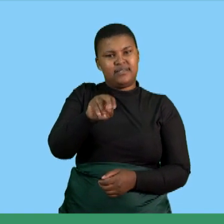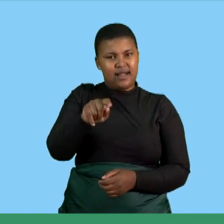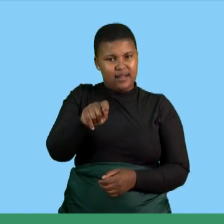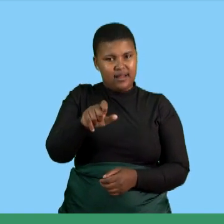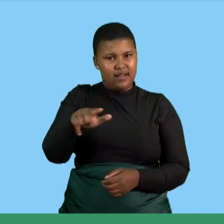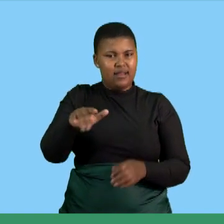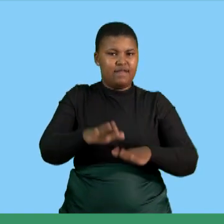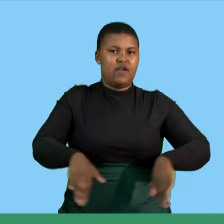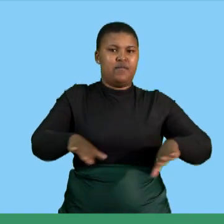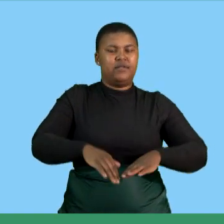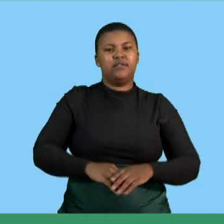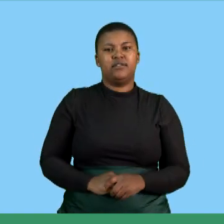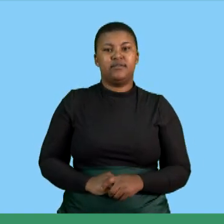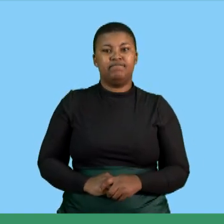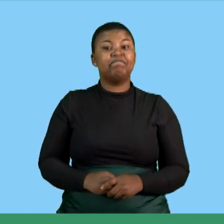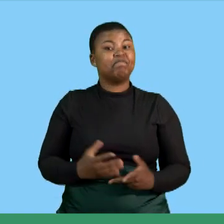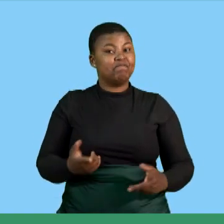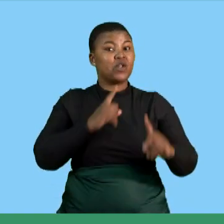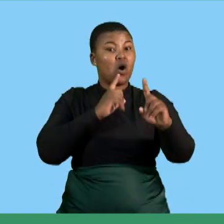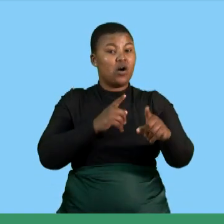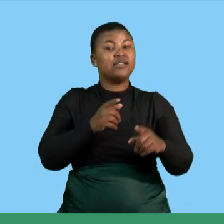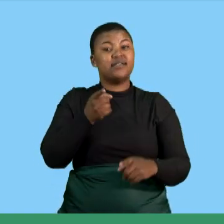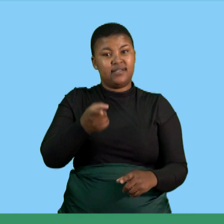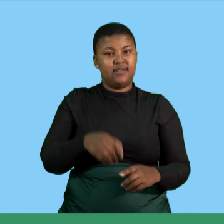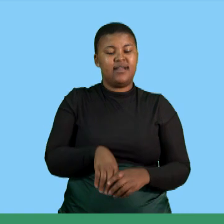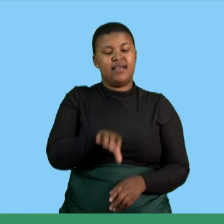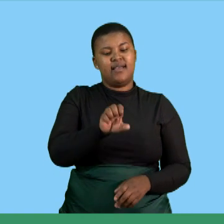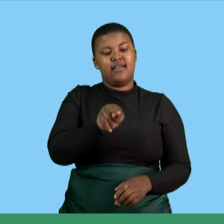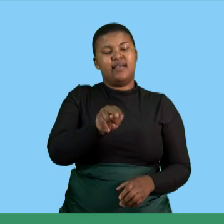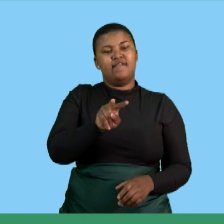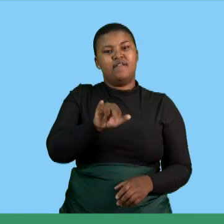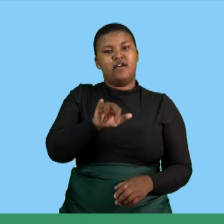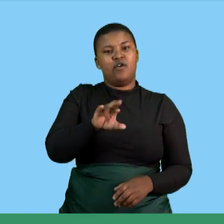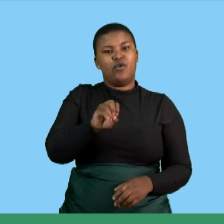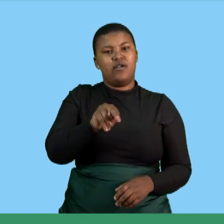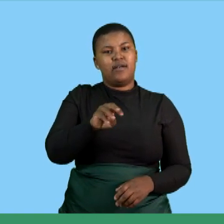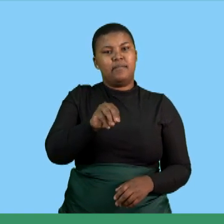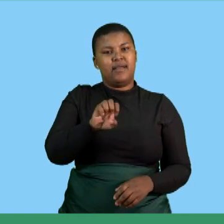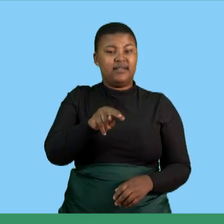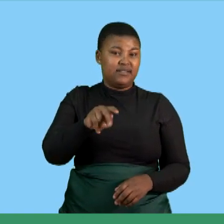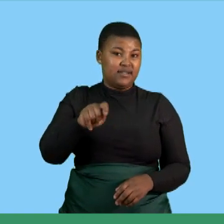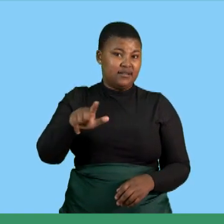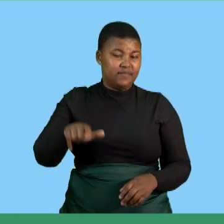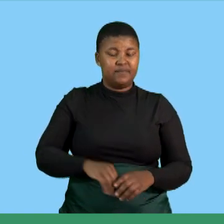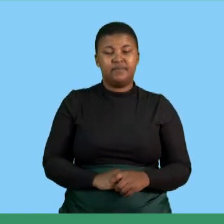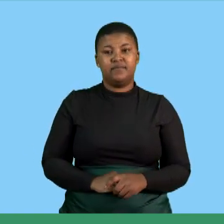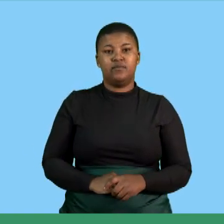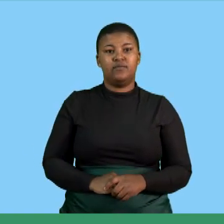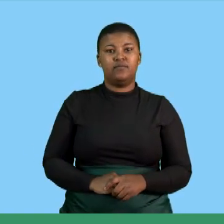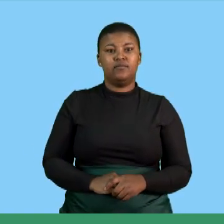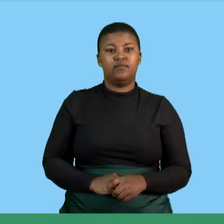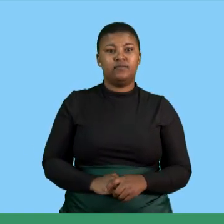environmental environment. So our answer here will be environmental